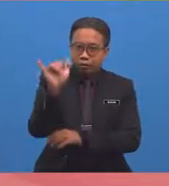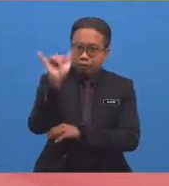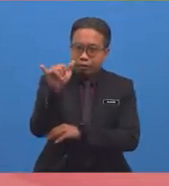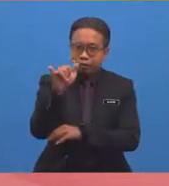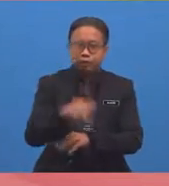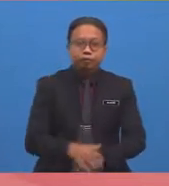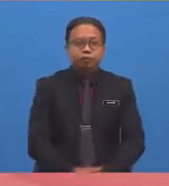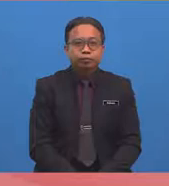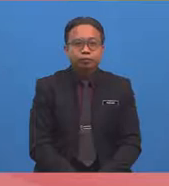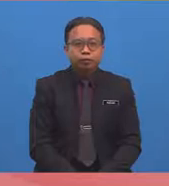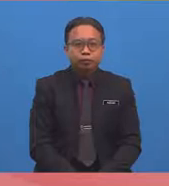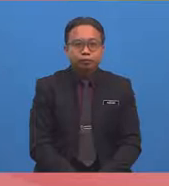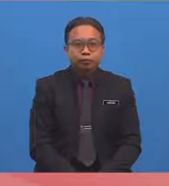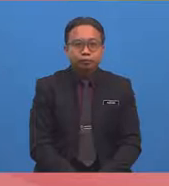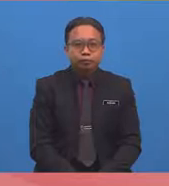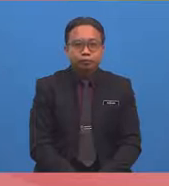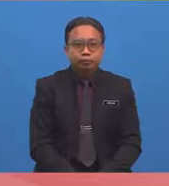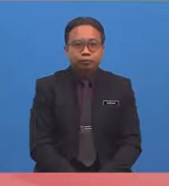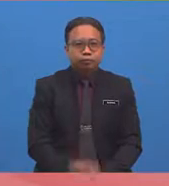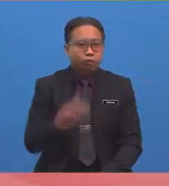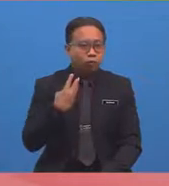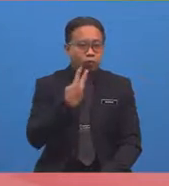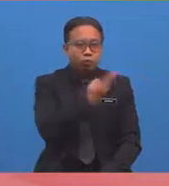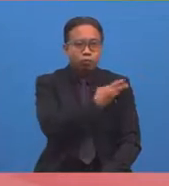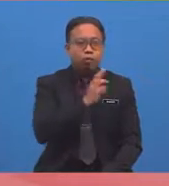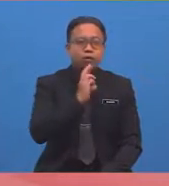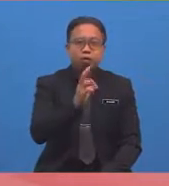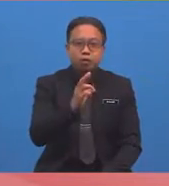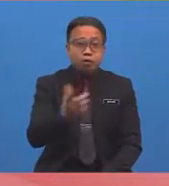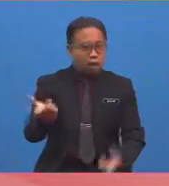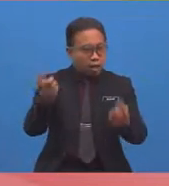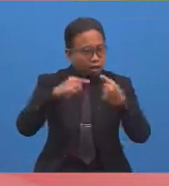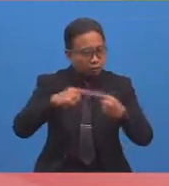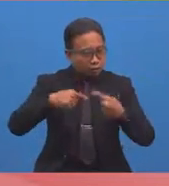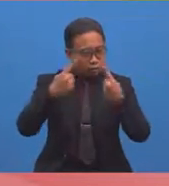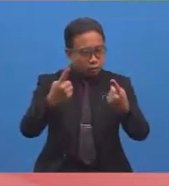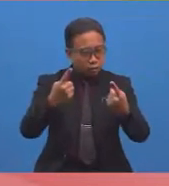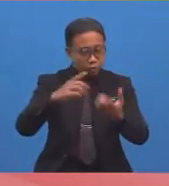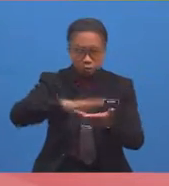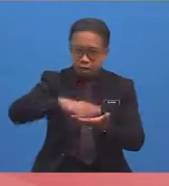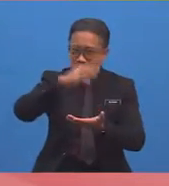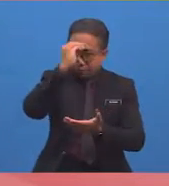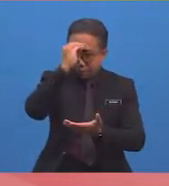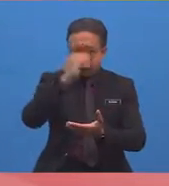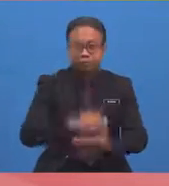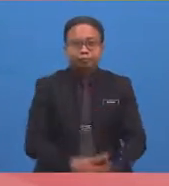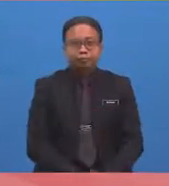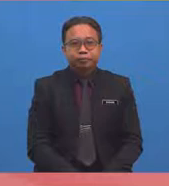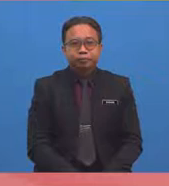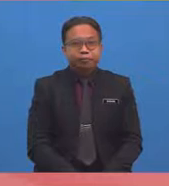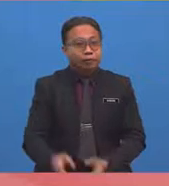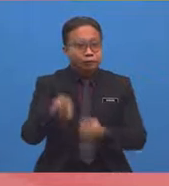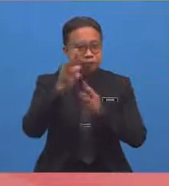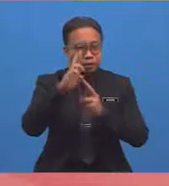Yes. Yes, of course. We are. Let's go. Let's go. So now that the Grammys is